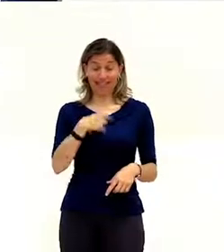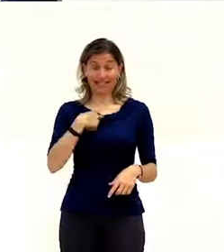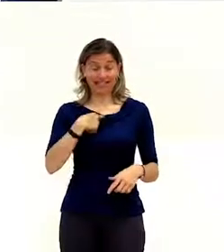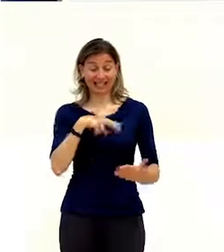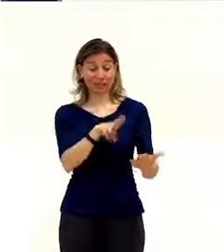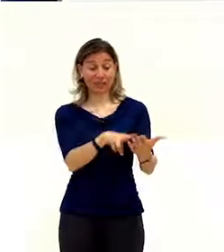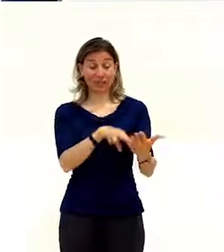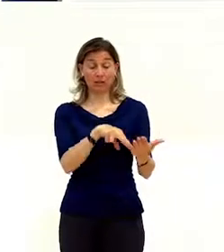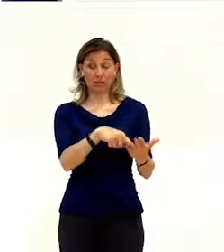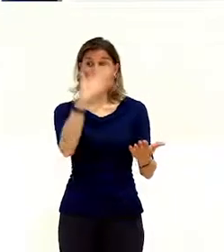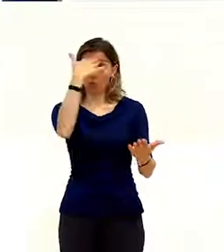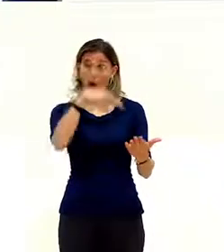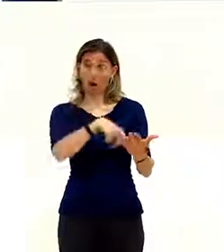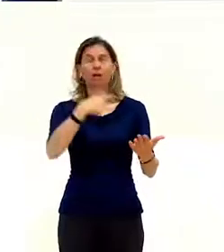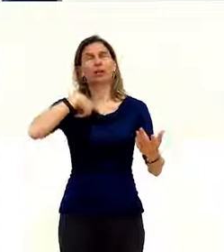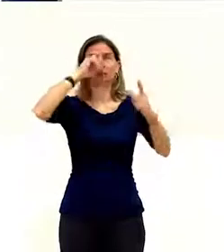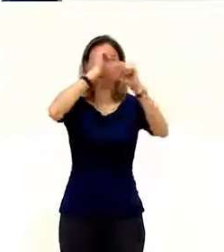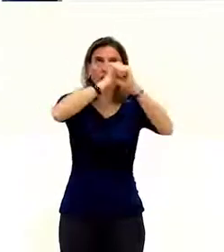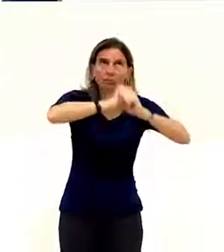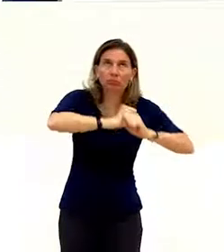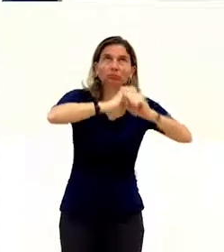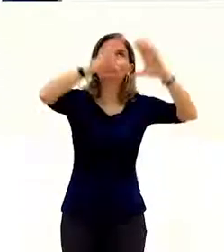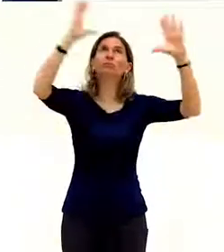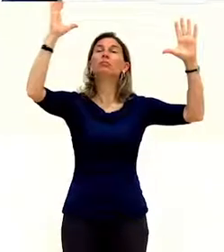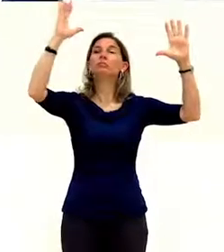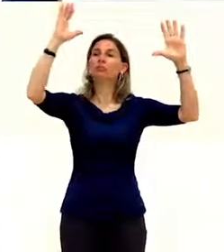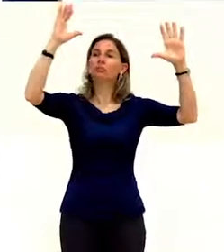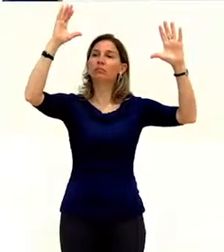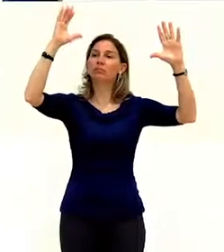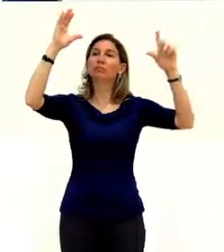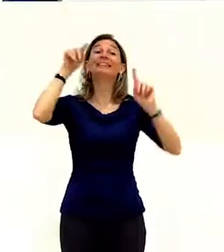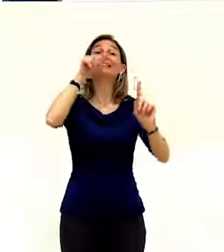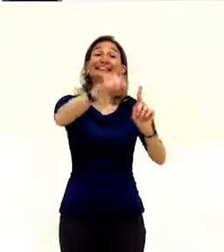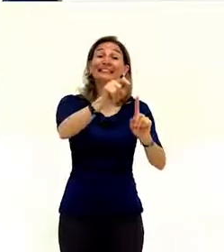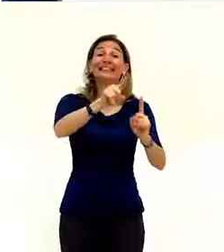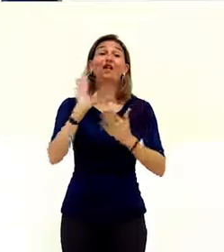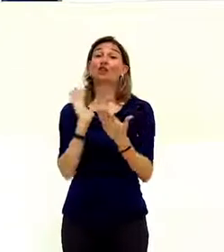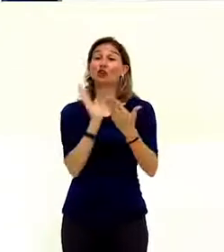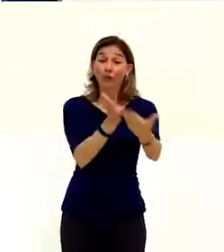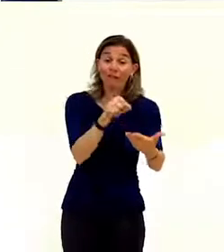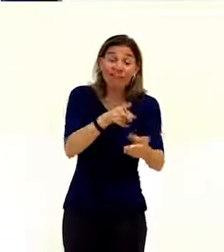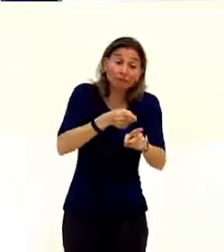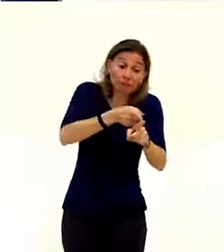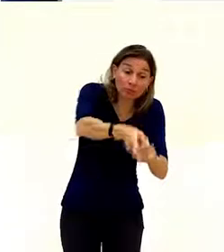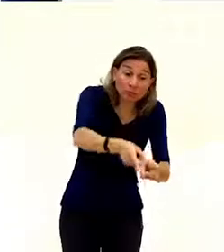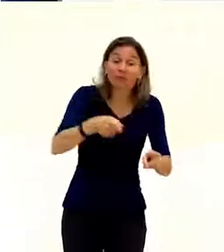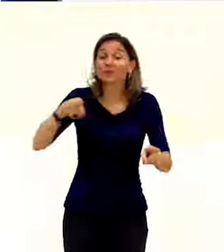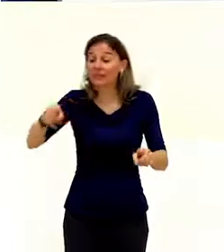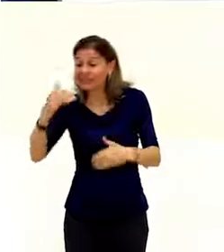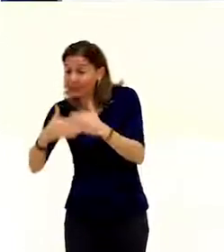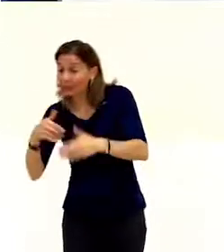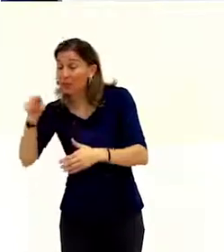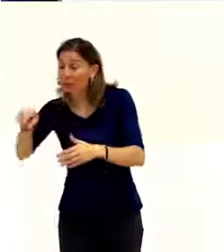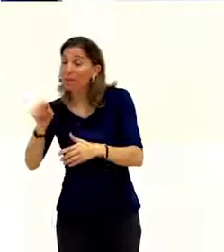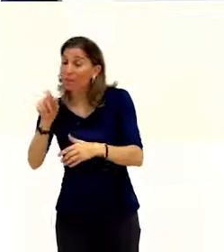a specific public service destined for integrating disabled people,